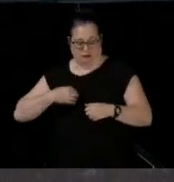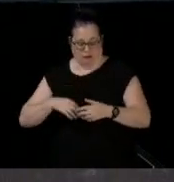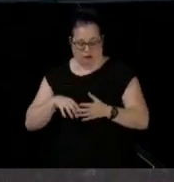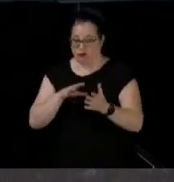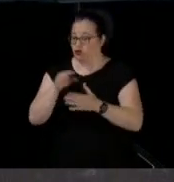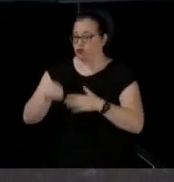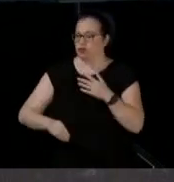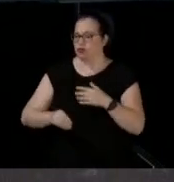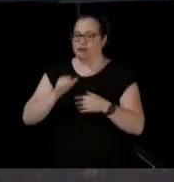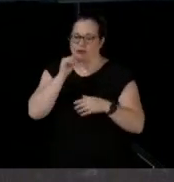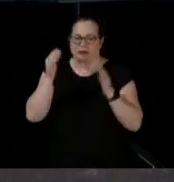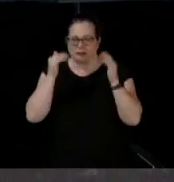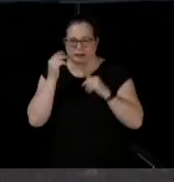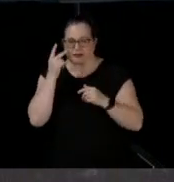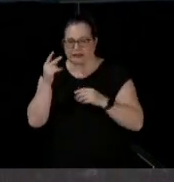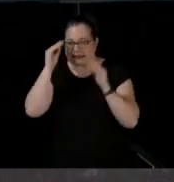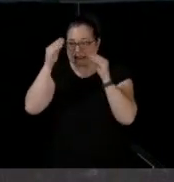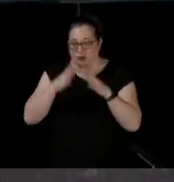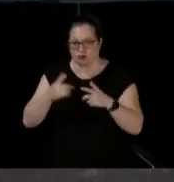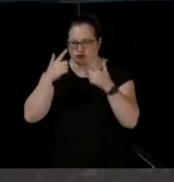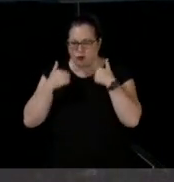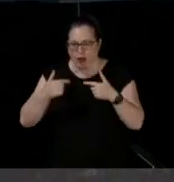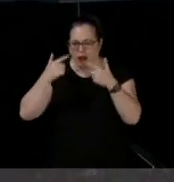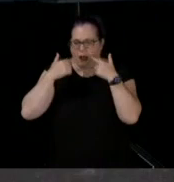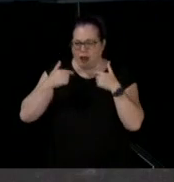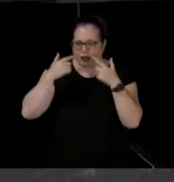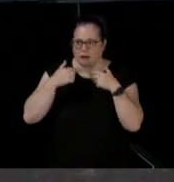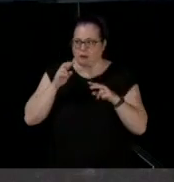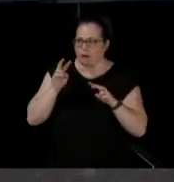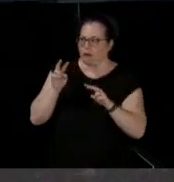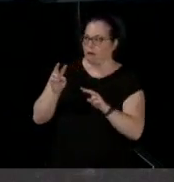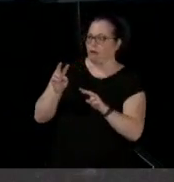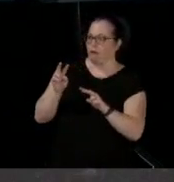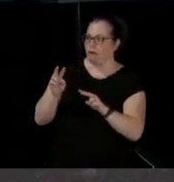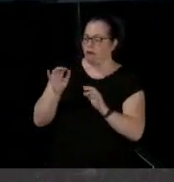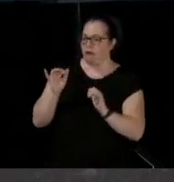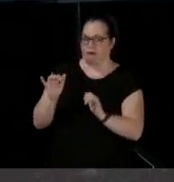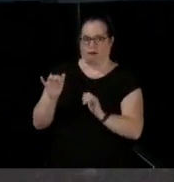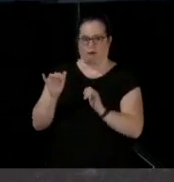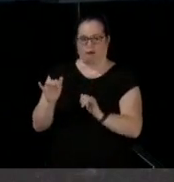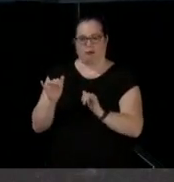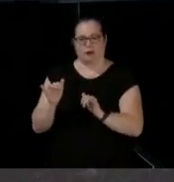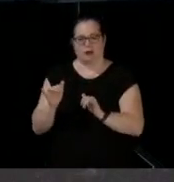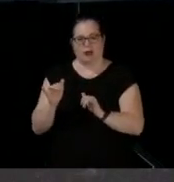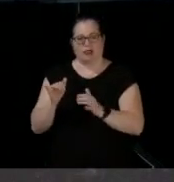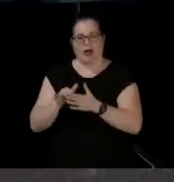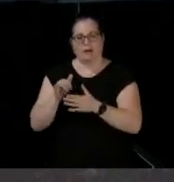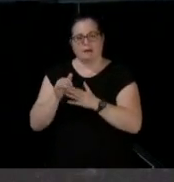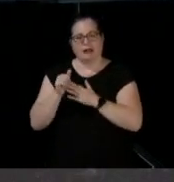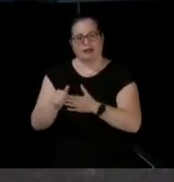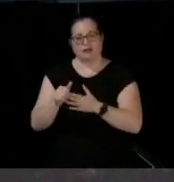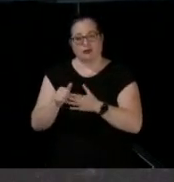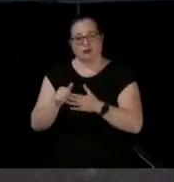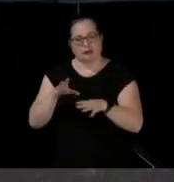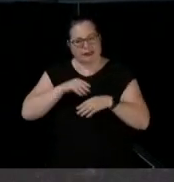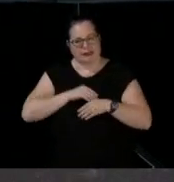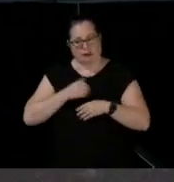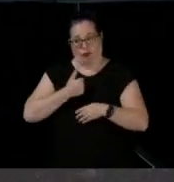expect to see our teachers cry, yet such a vulnerable demonstration of emotion led us in openly accepting our own